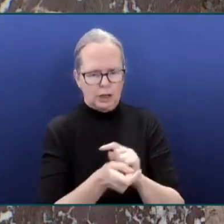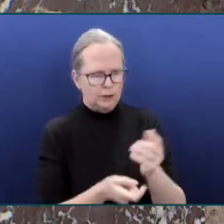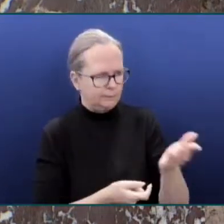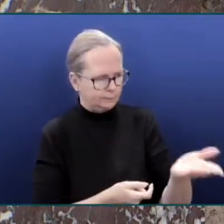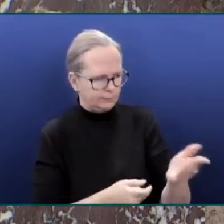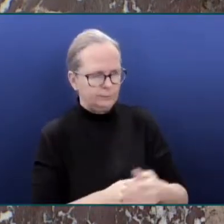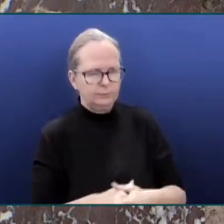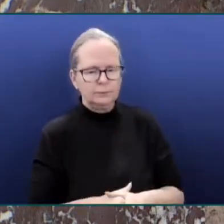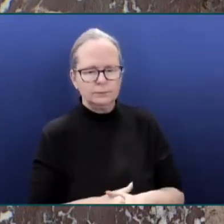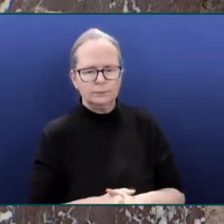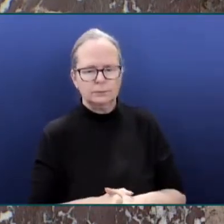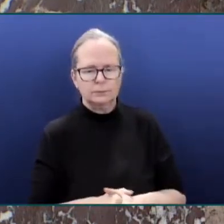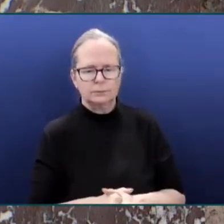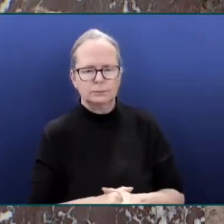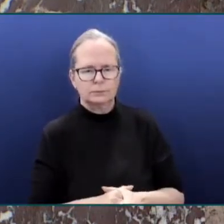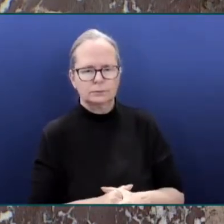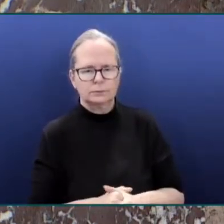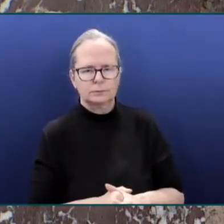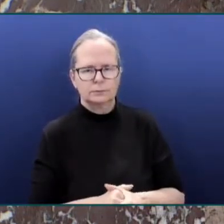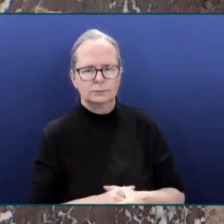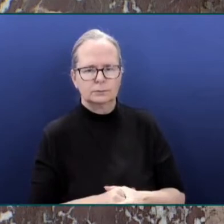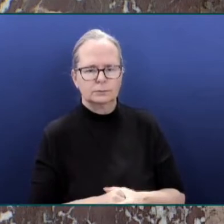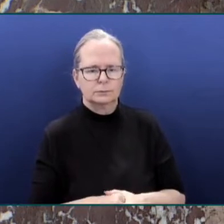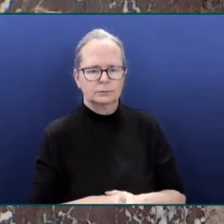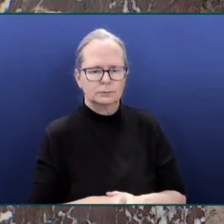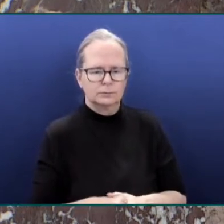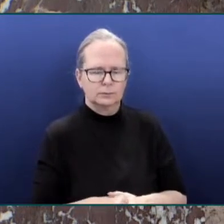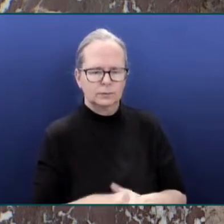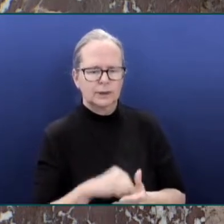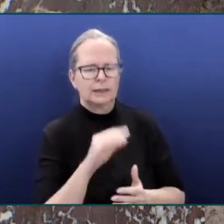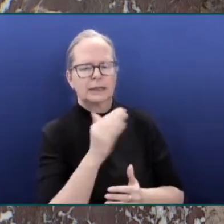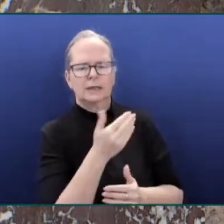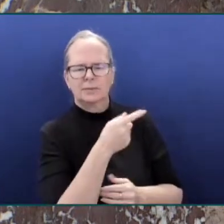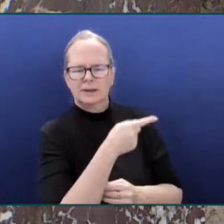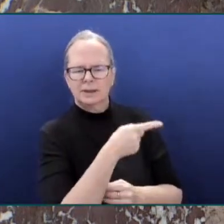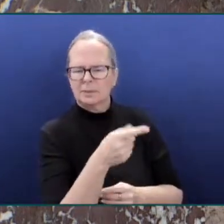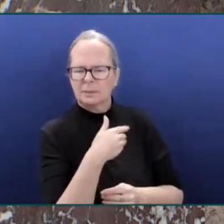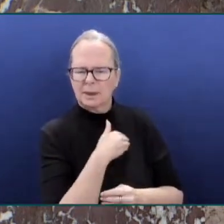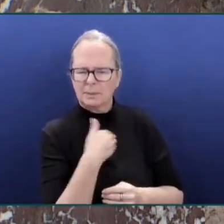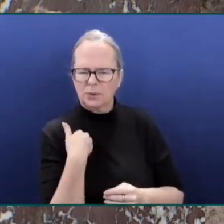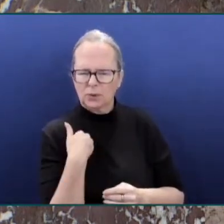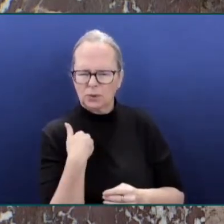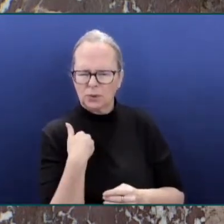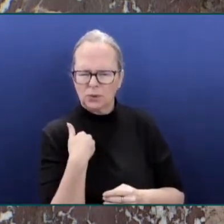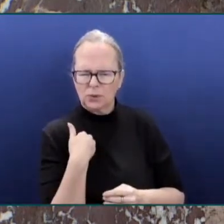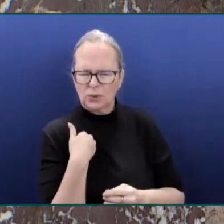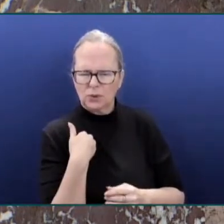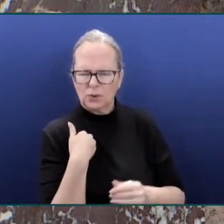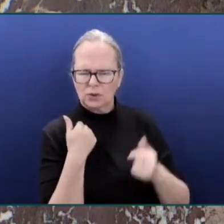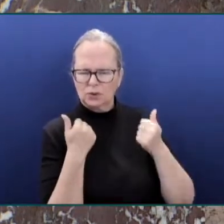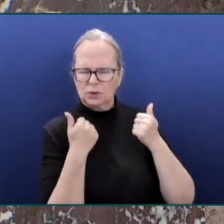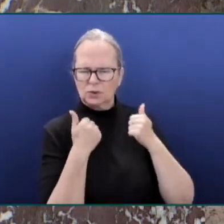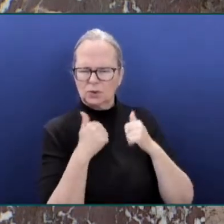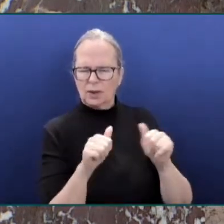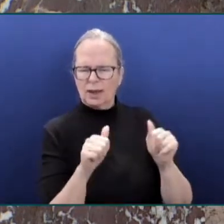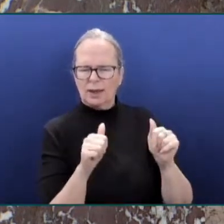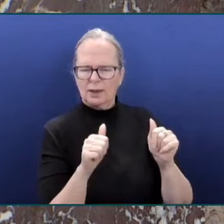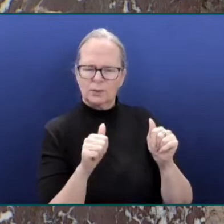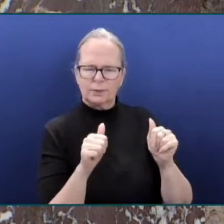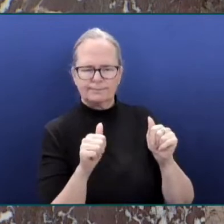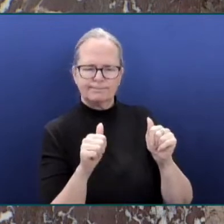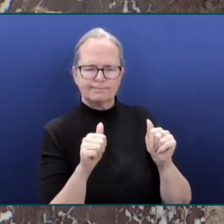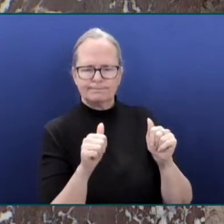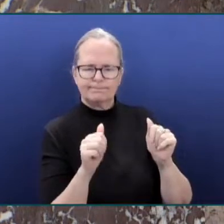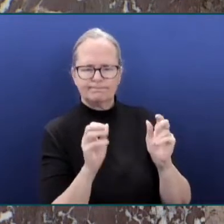opposite is trying to do is take his focus, a justifiable focus, on meeting our